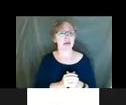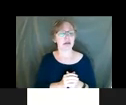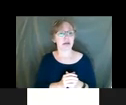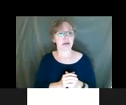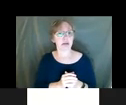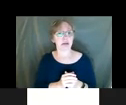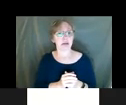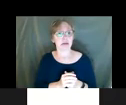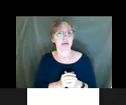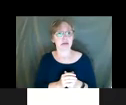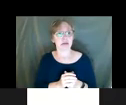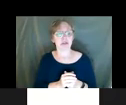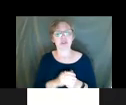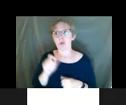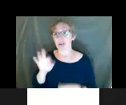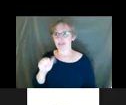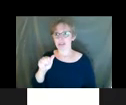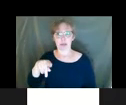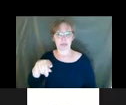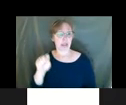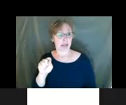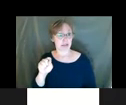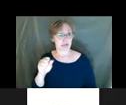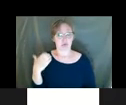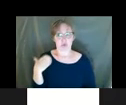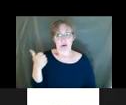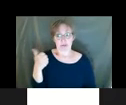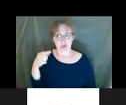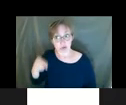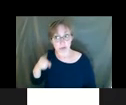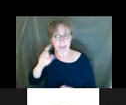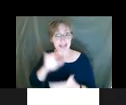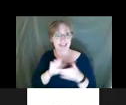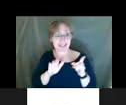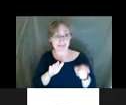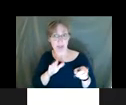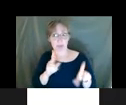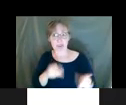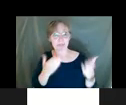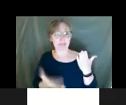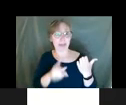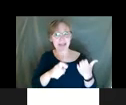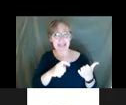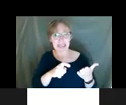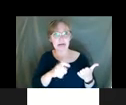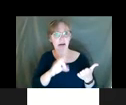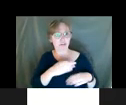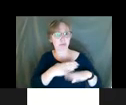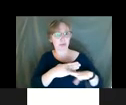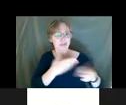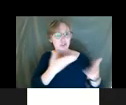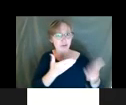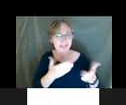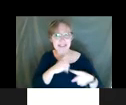having reasonable cause to believe that such person may be in need of protective services, is